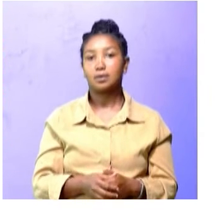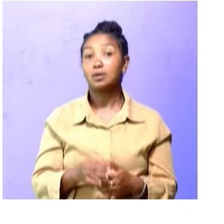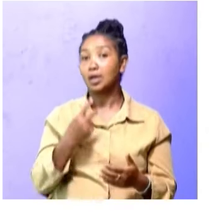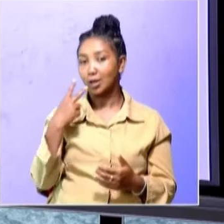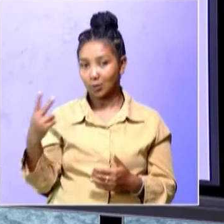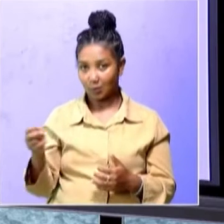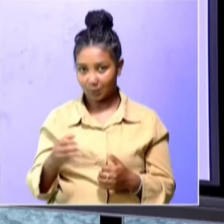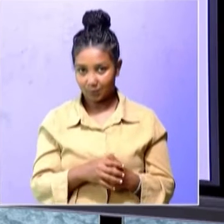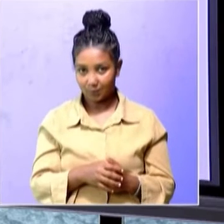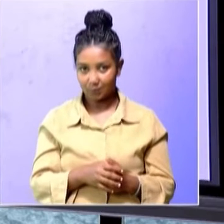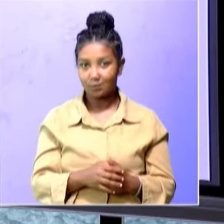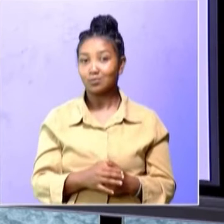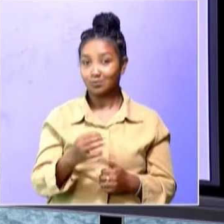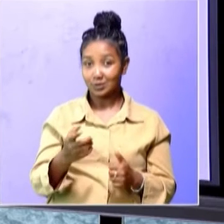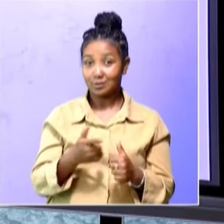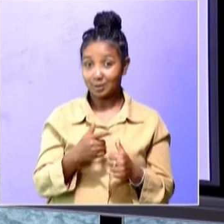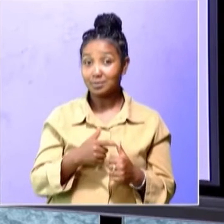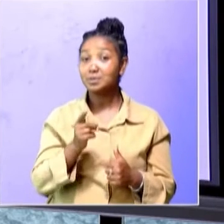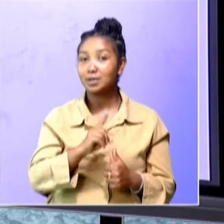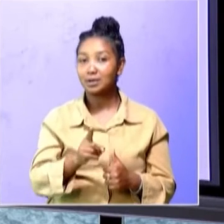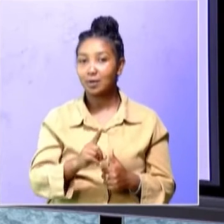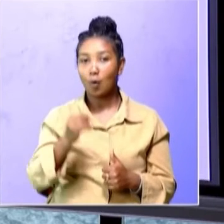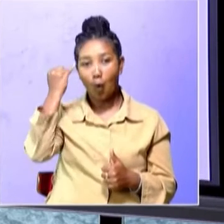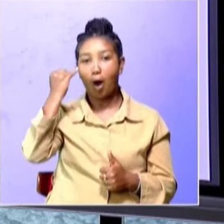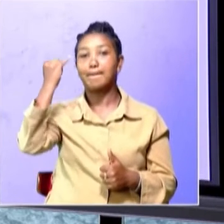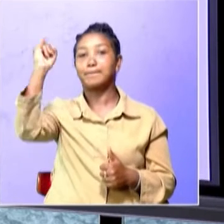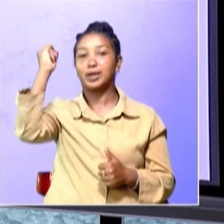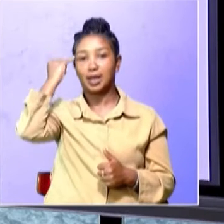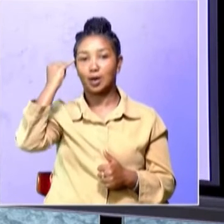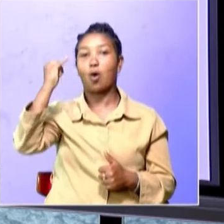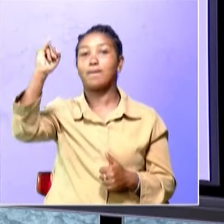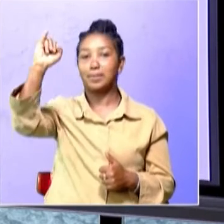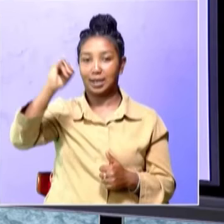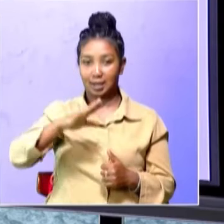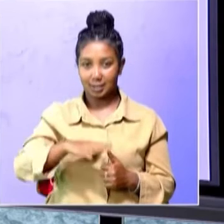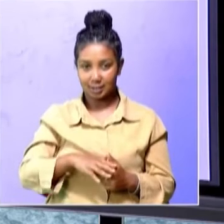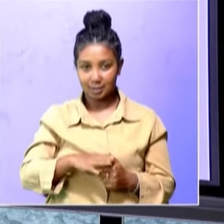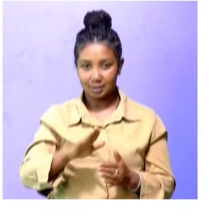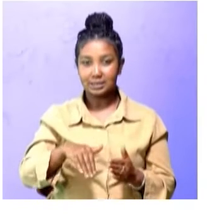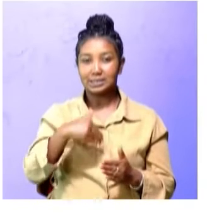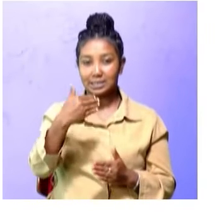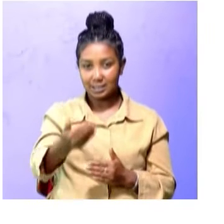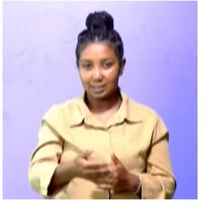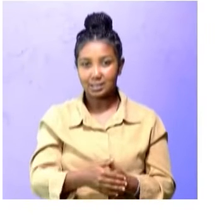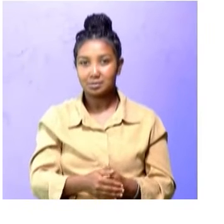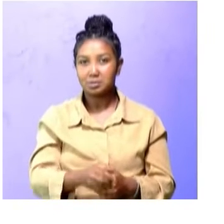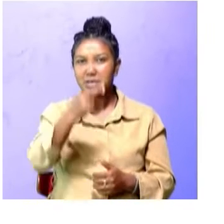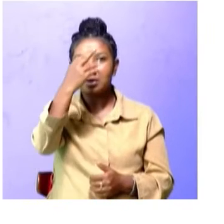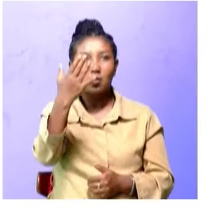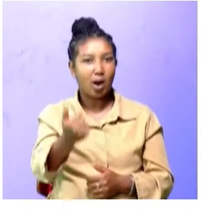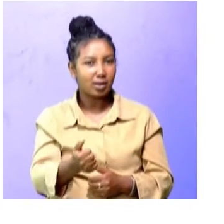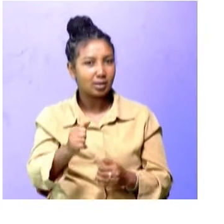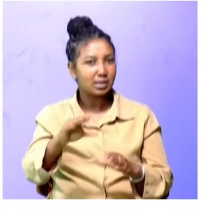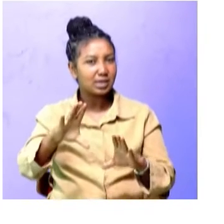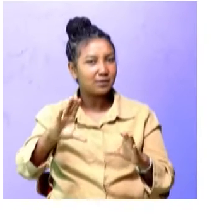Here we go. We have come what? We have come with the first Oreo. Then let us give a reason.